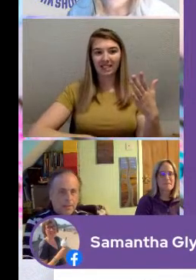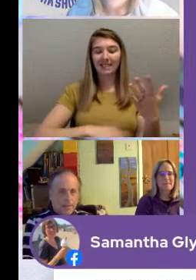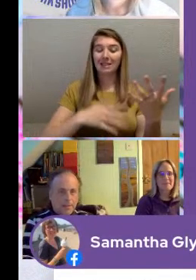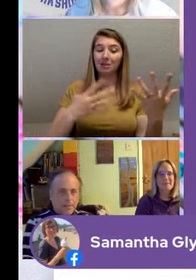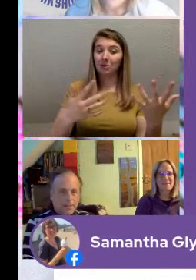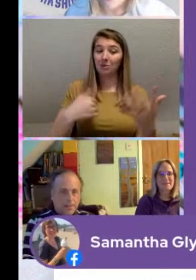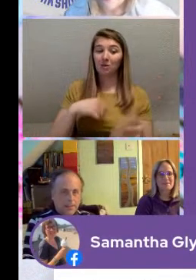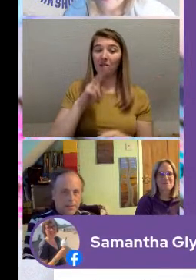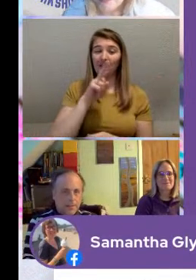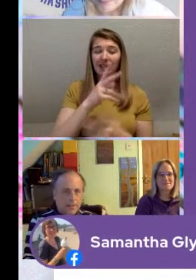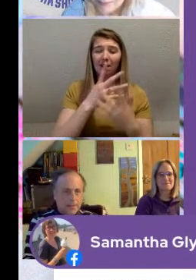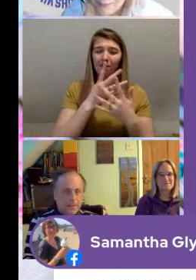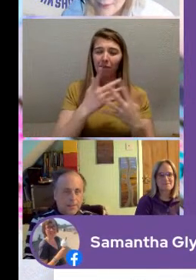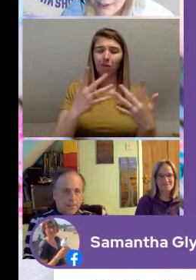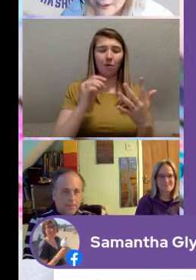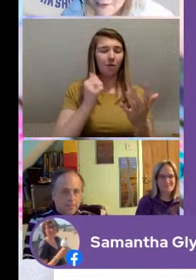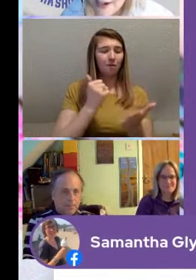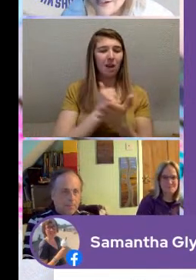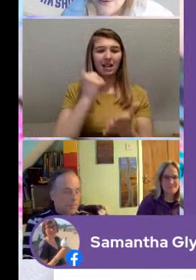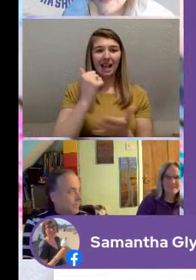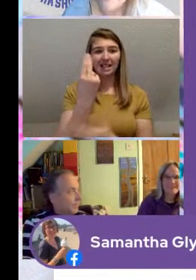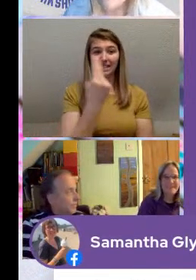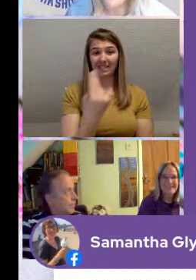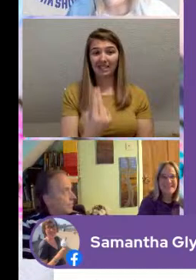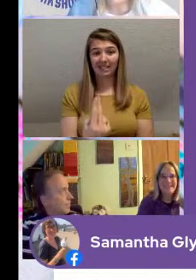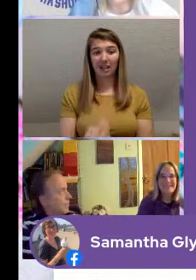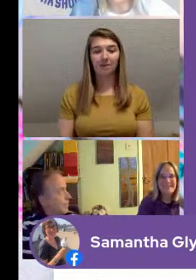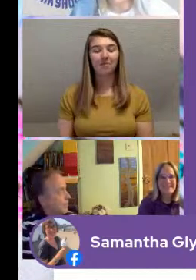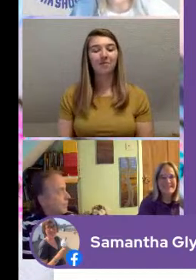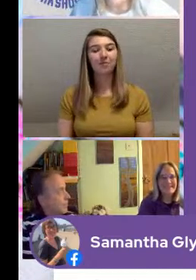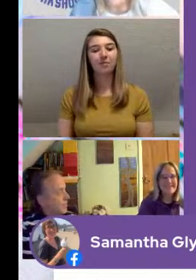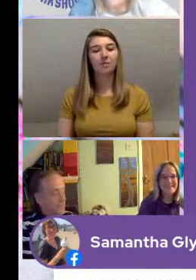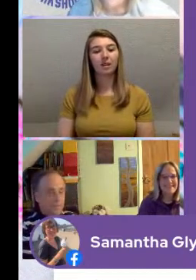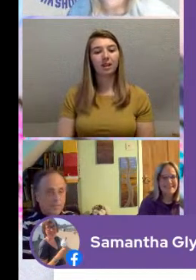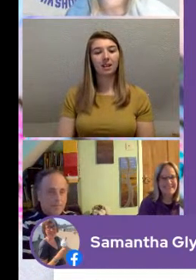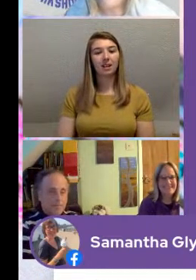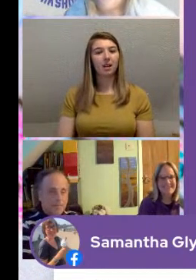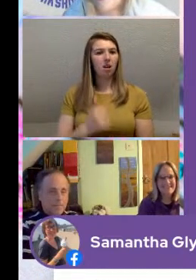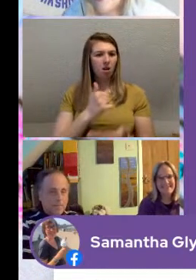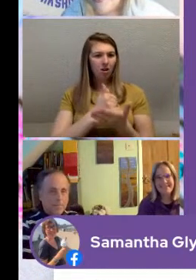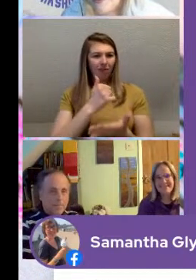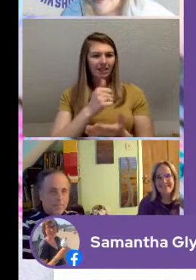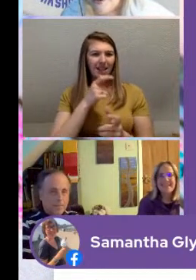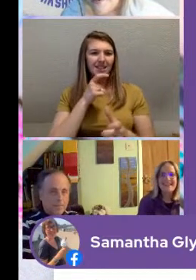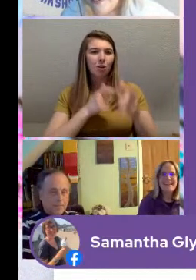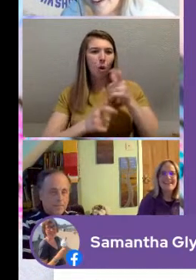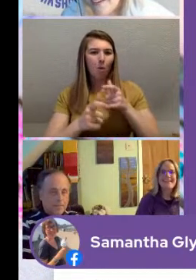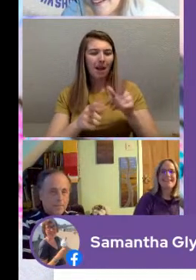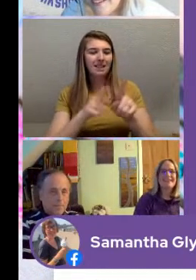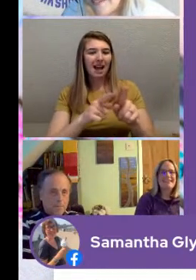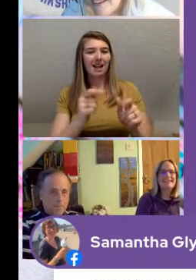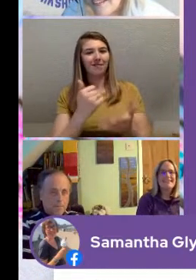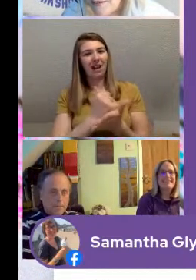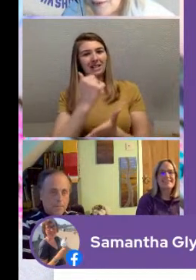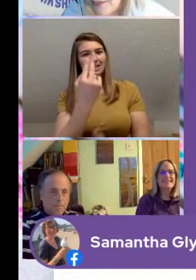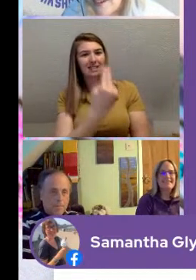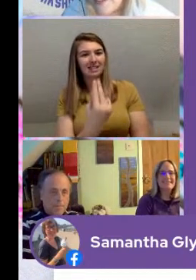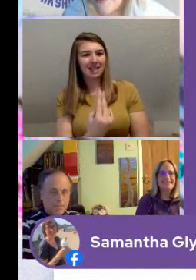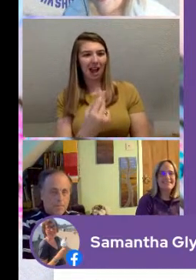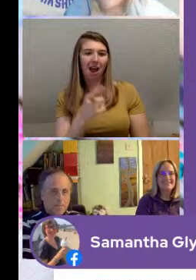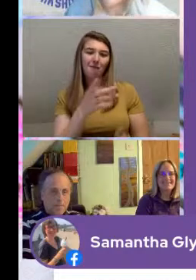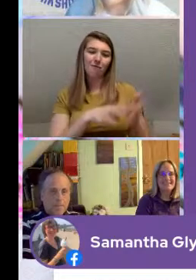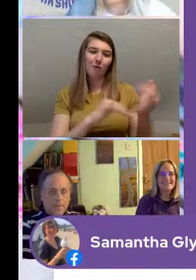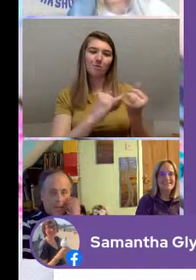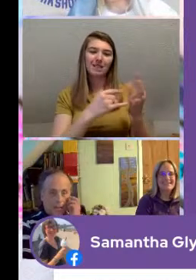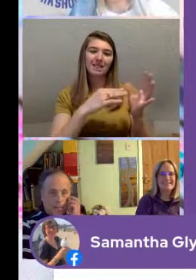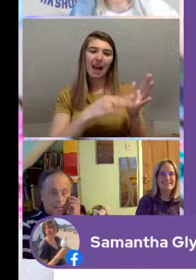fantastic designs they've come up with. Great comments and design, says Sam. And yeah, I like the fact that you've got